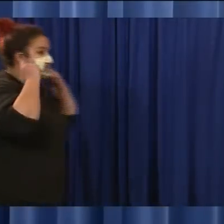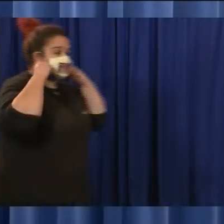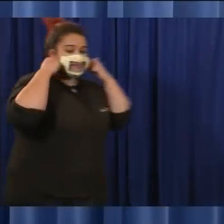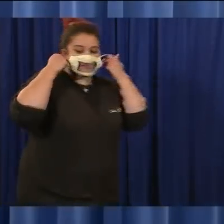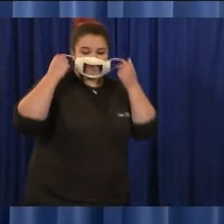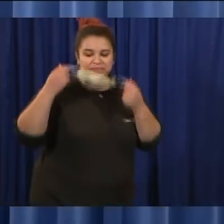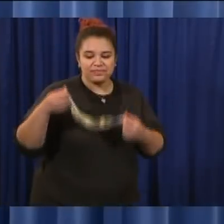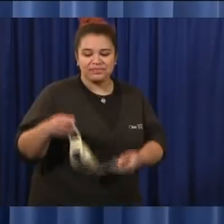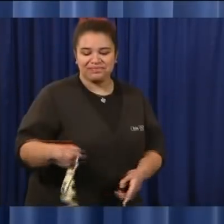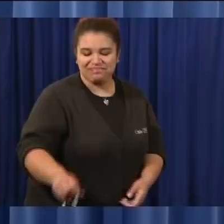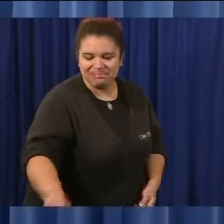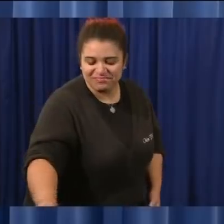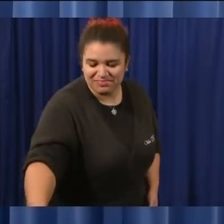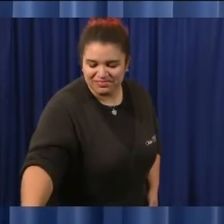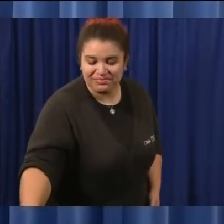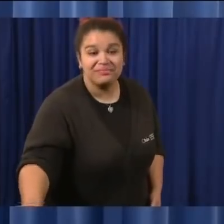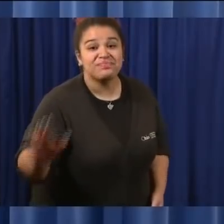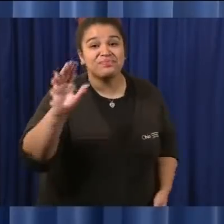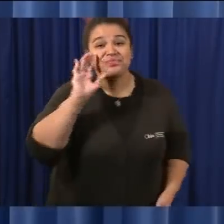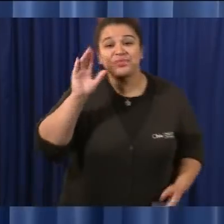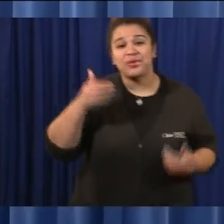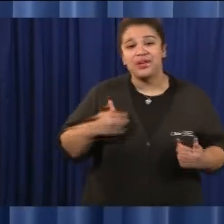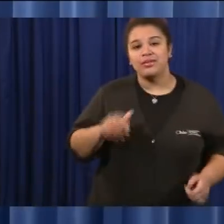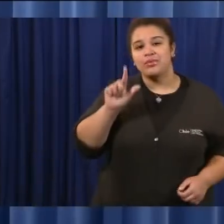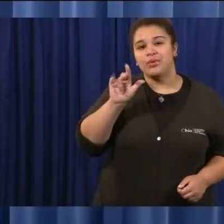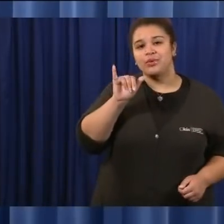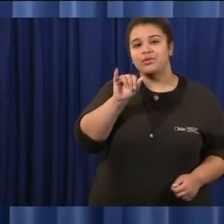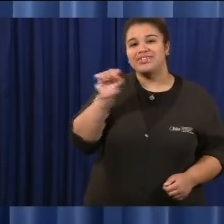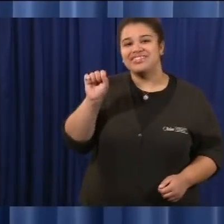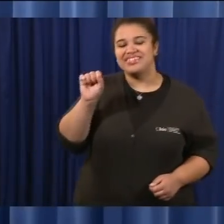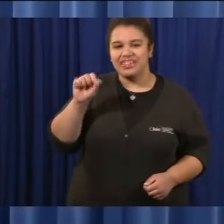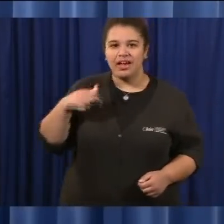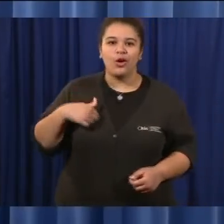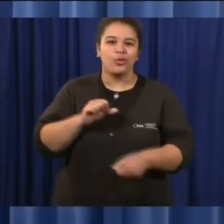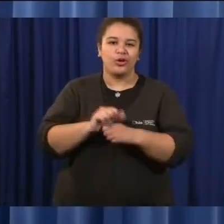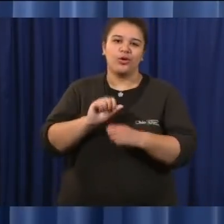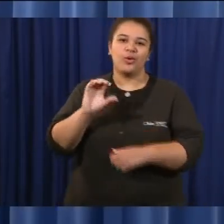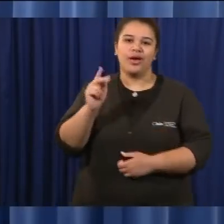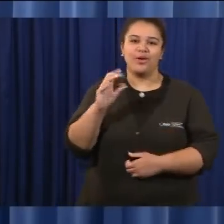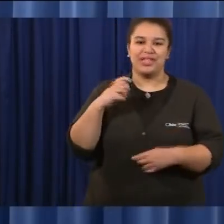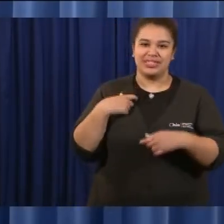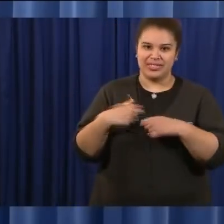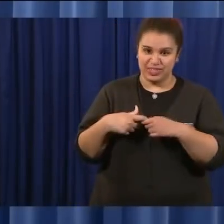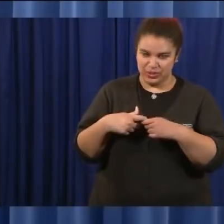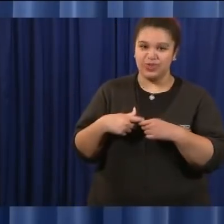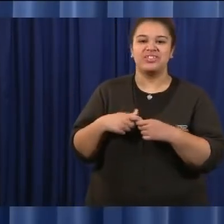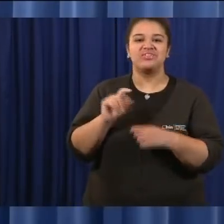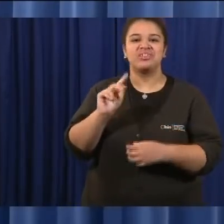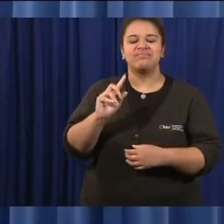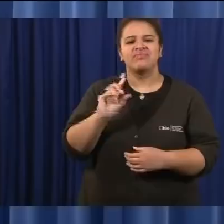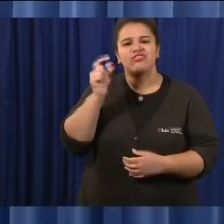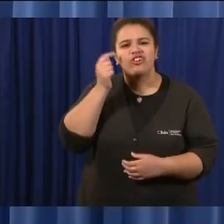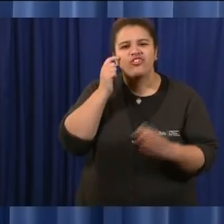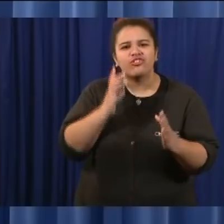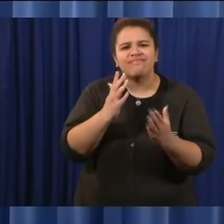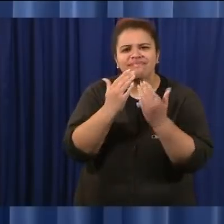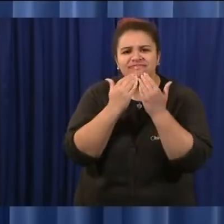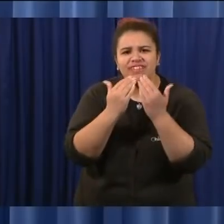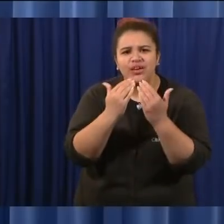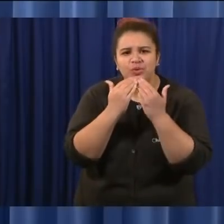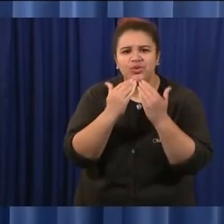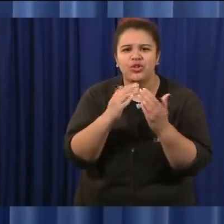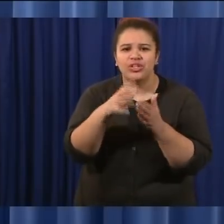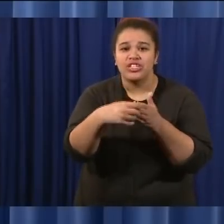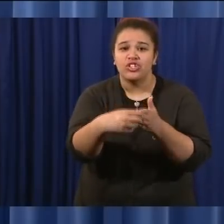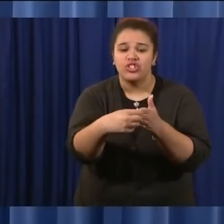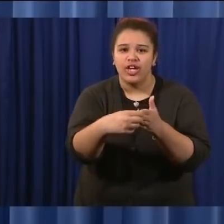Hello, Governor. This is Luis Gil with Ohio Latino TV. Governor, thank you very much for your leadership, and thank you for recognizing and